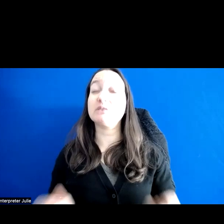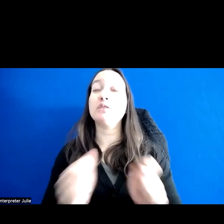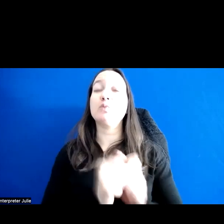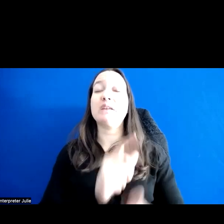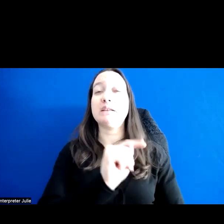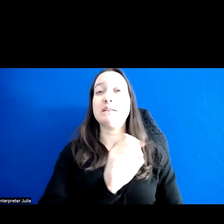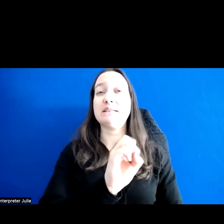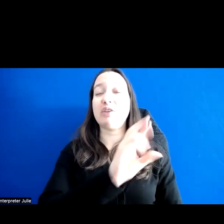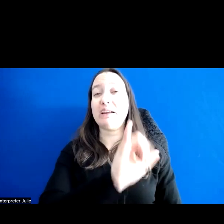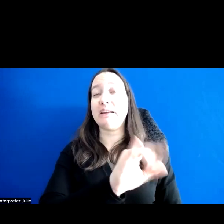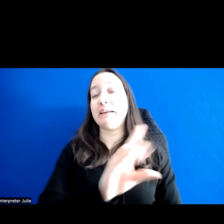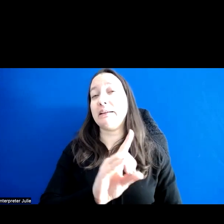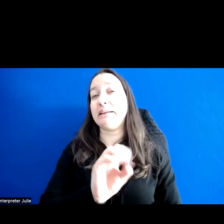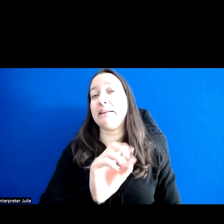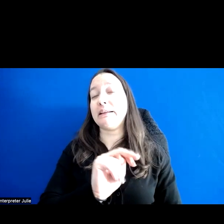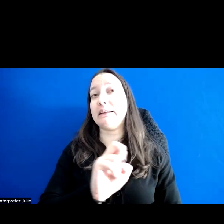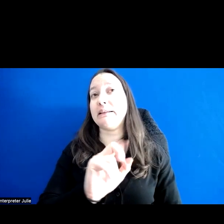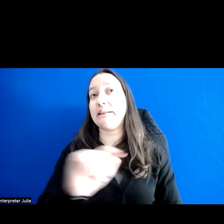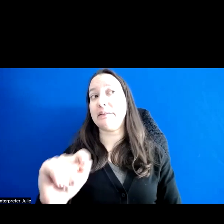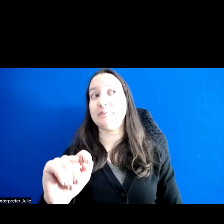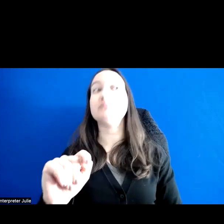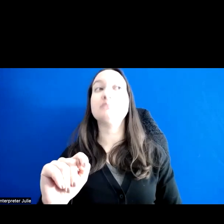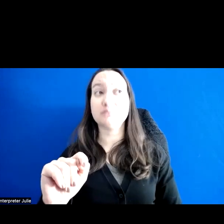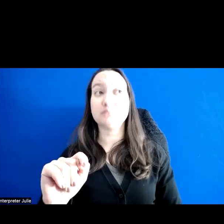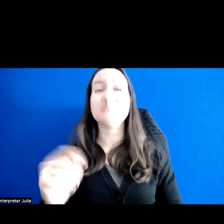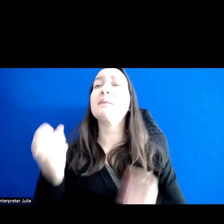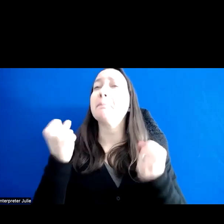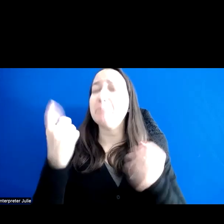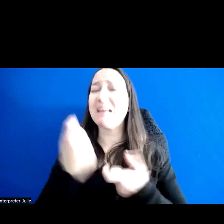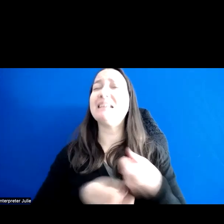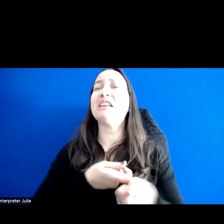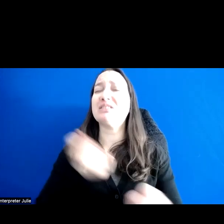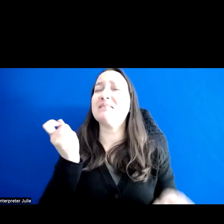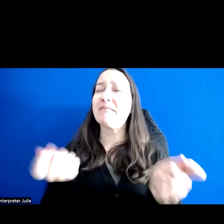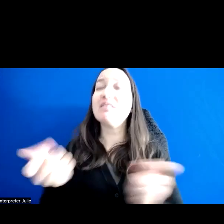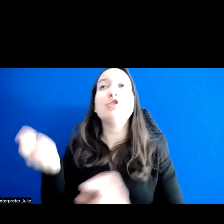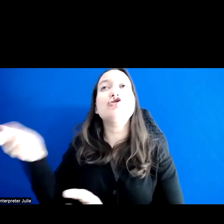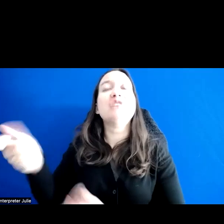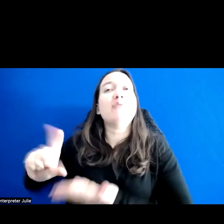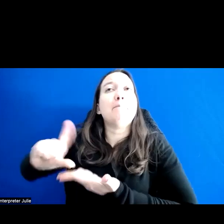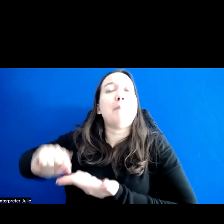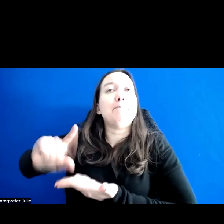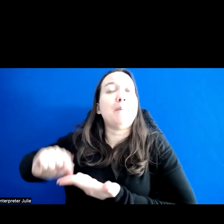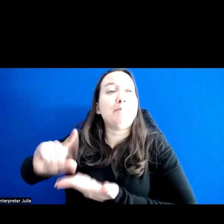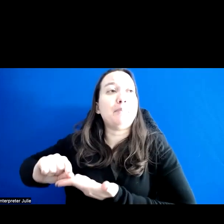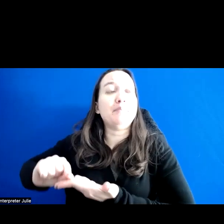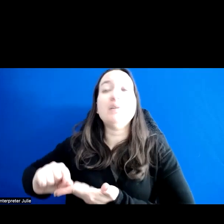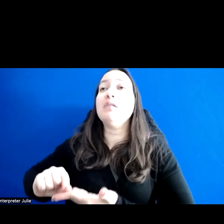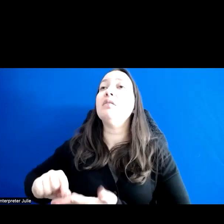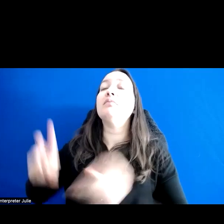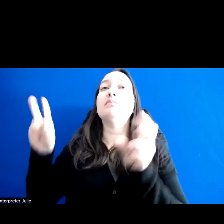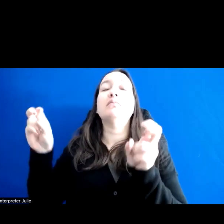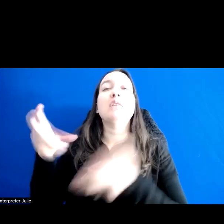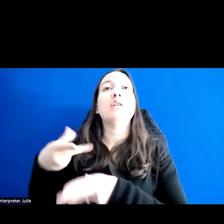Terry Dennett, her partner, took many years to edit. It was self-published by the Photography